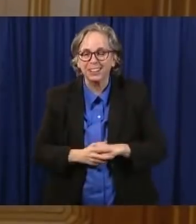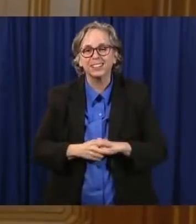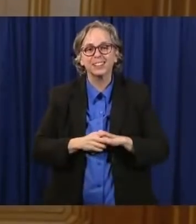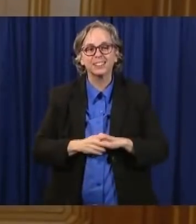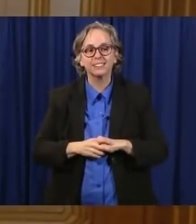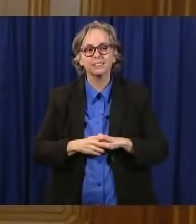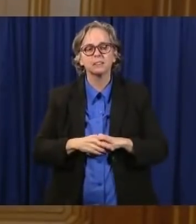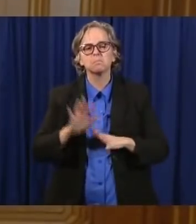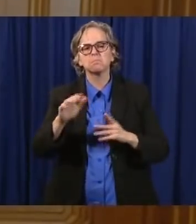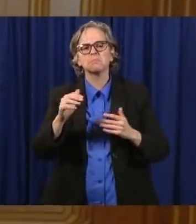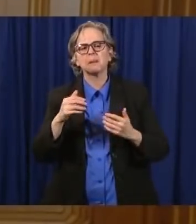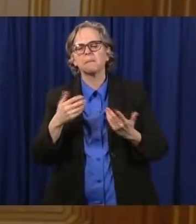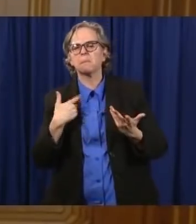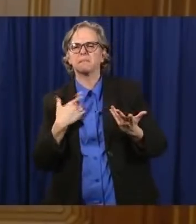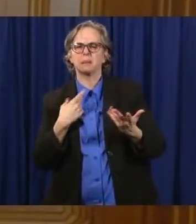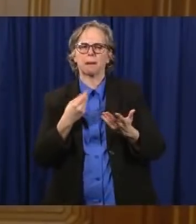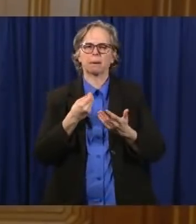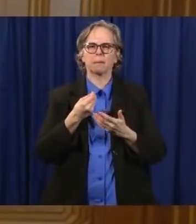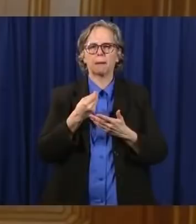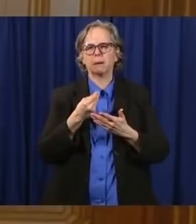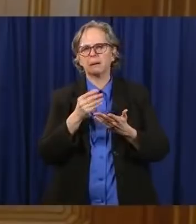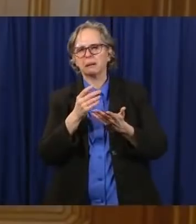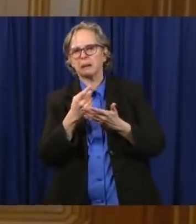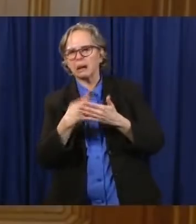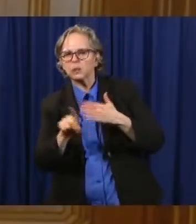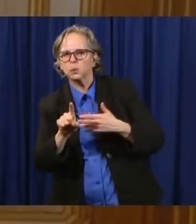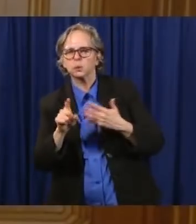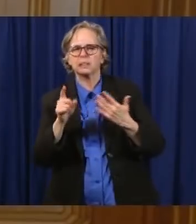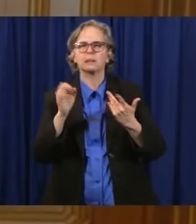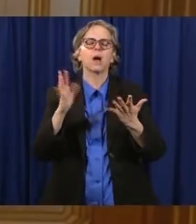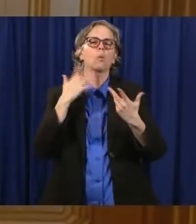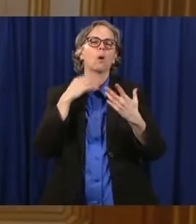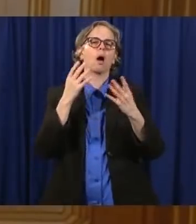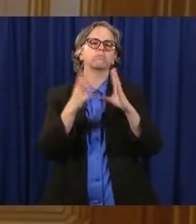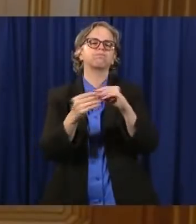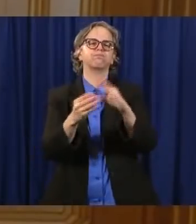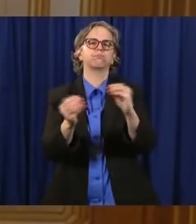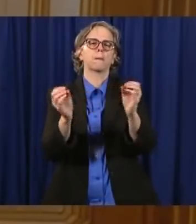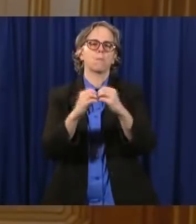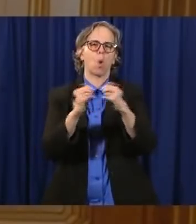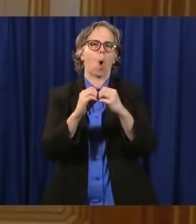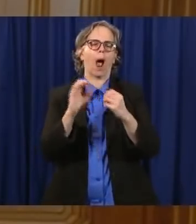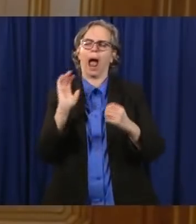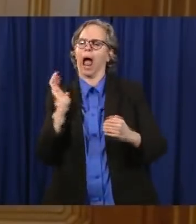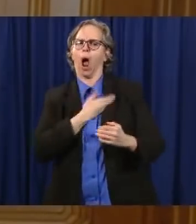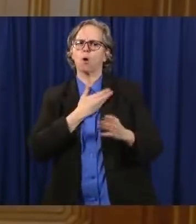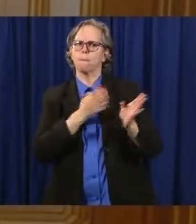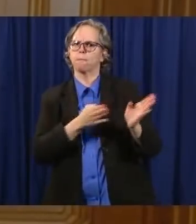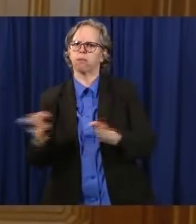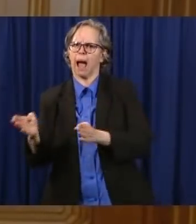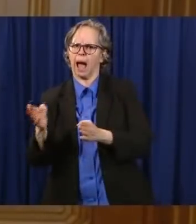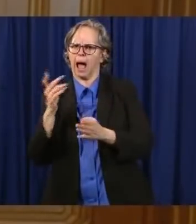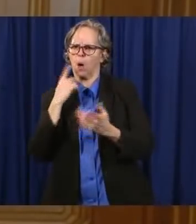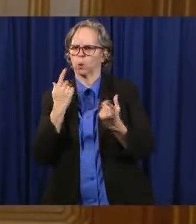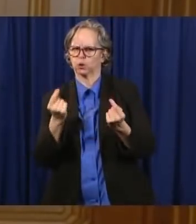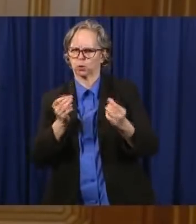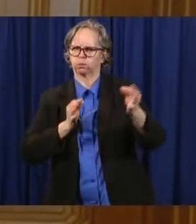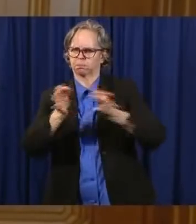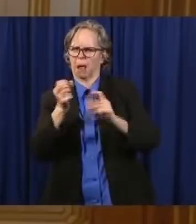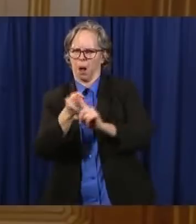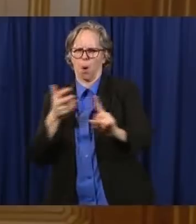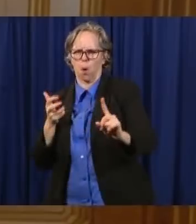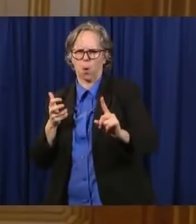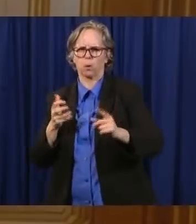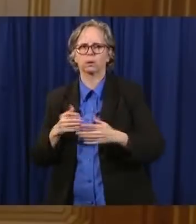so, we're going to share that plan with you, what we know about that plan, what we've laid out, and talk about where we